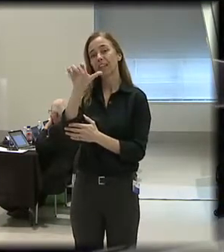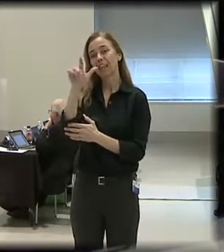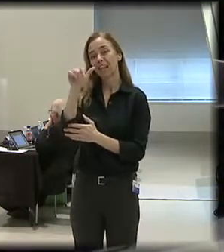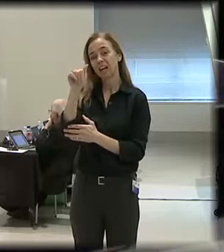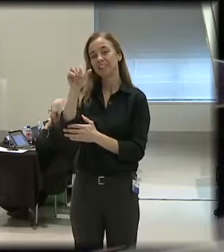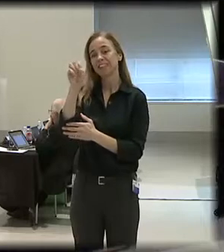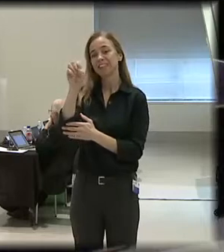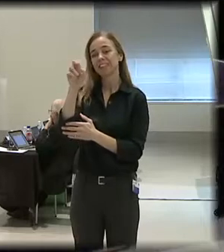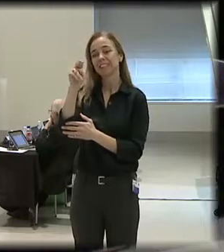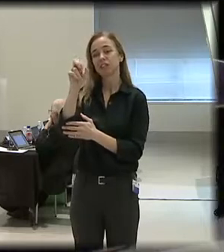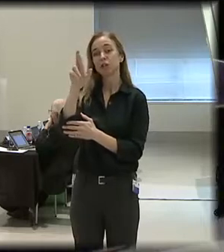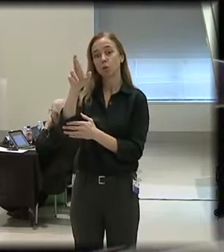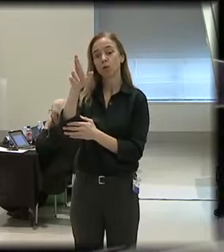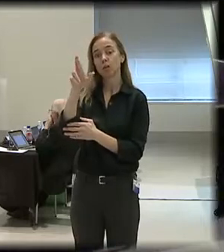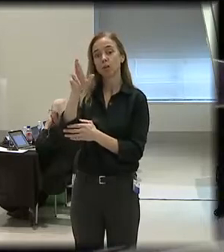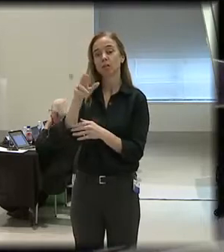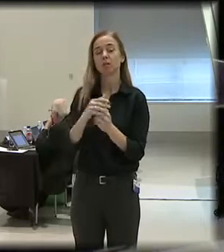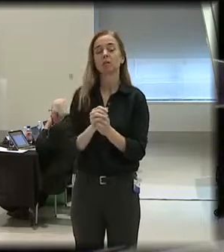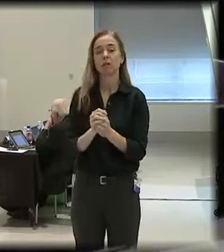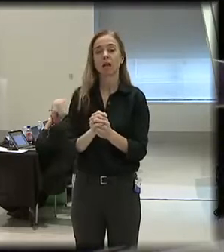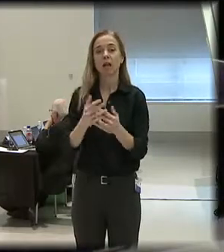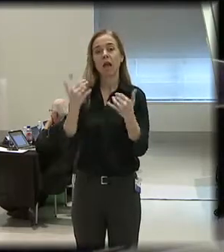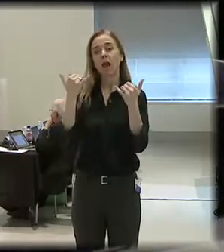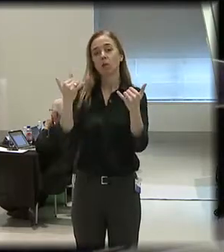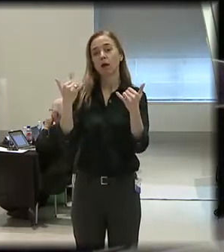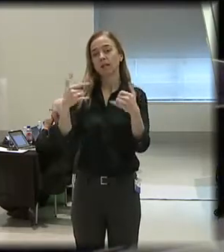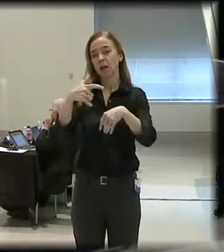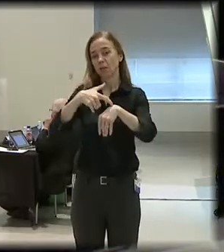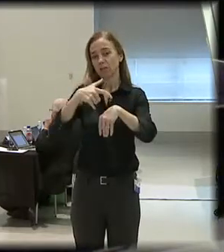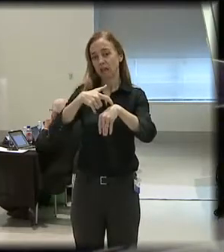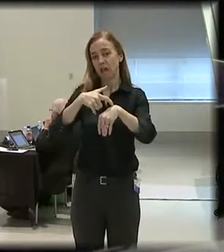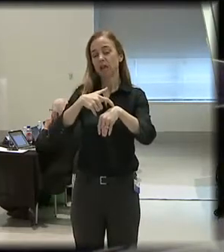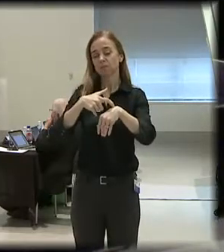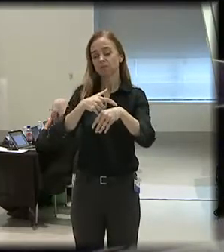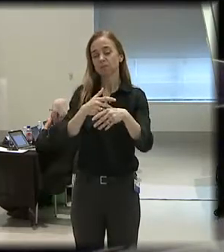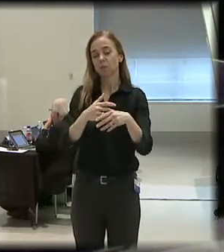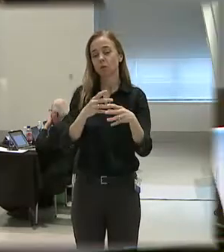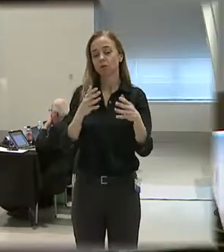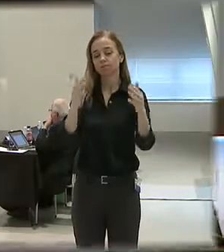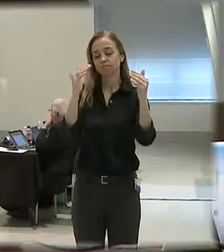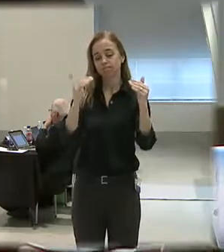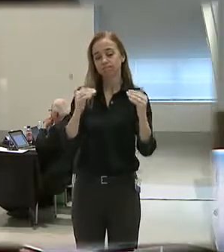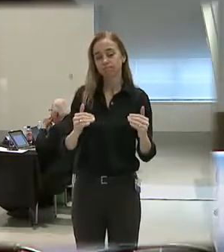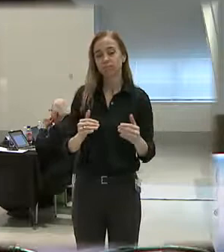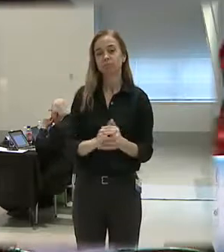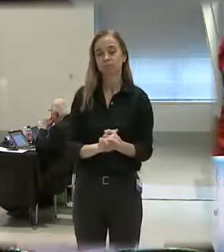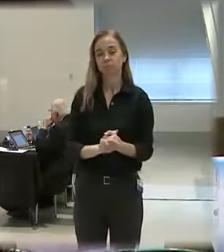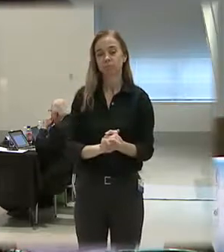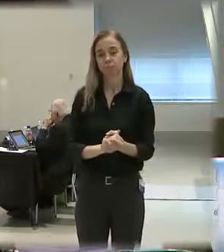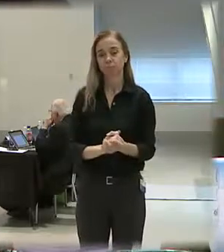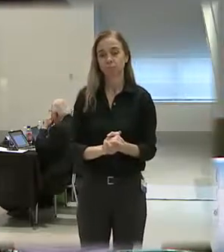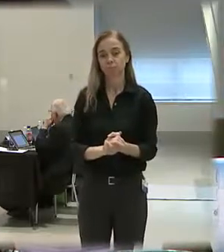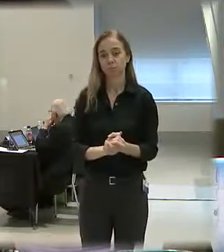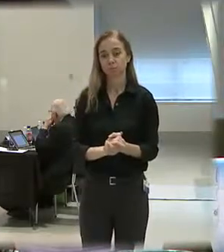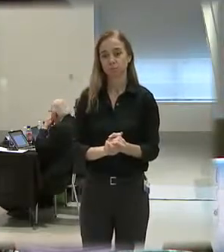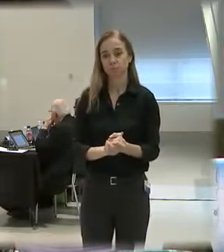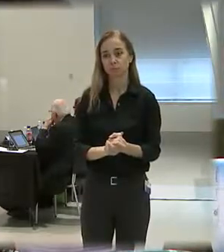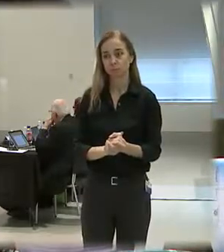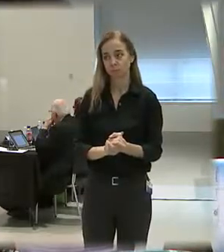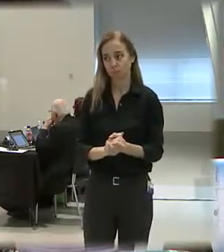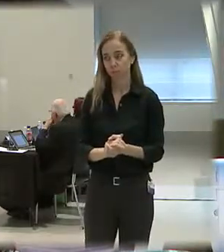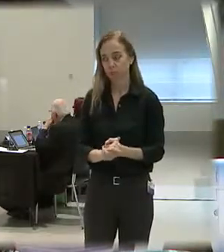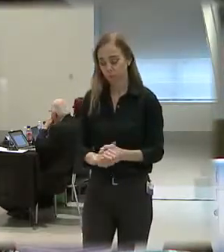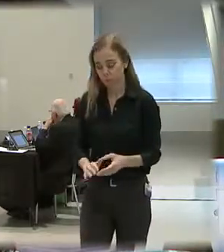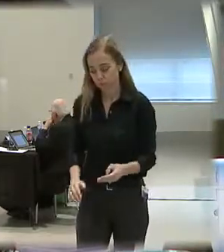our time is limited now, so I'd ask everyone to have concise questions and answers as possible. I